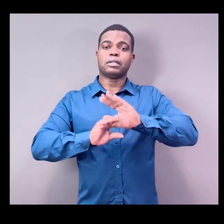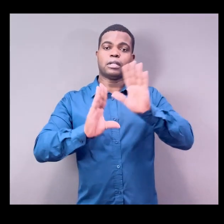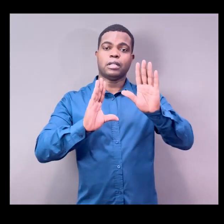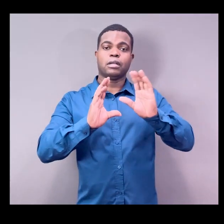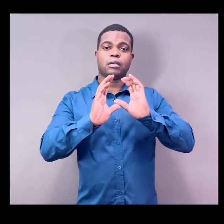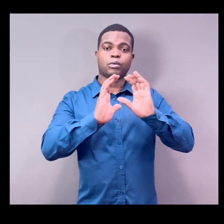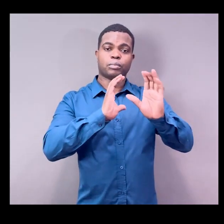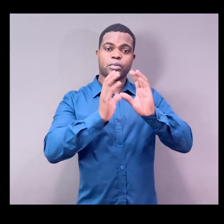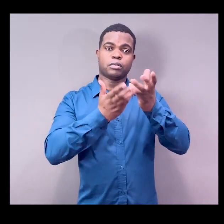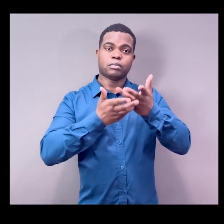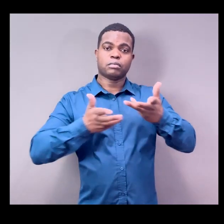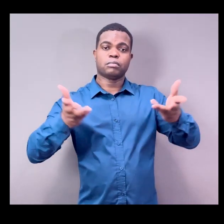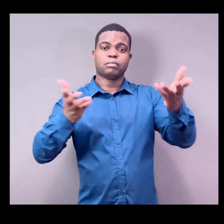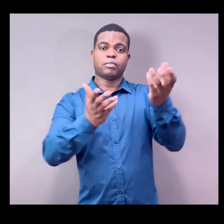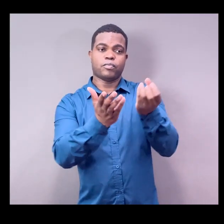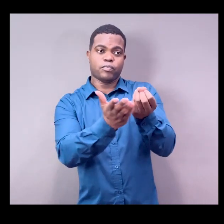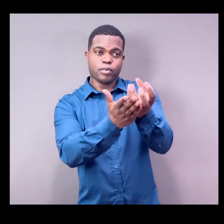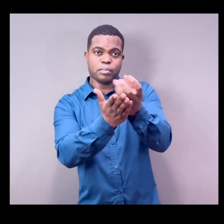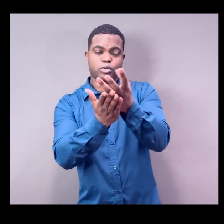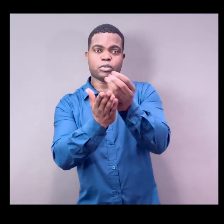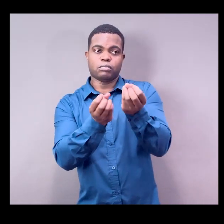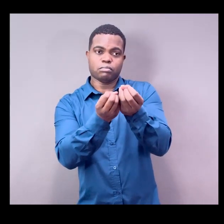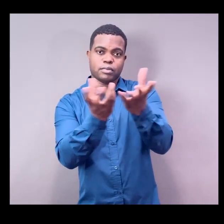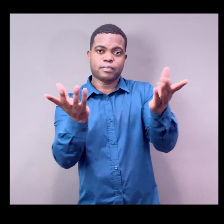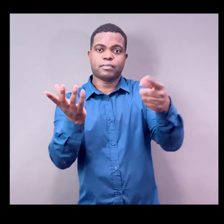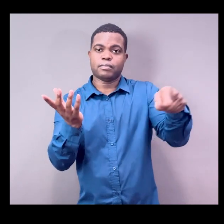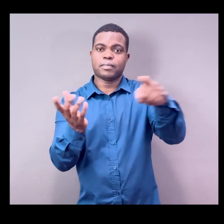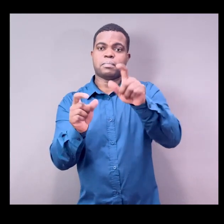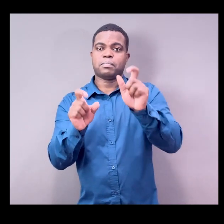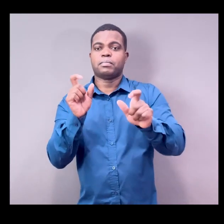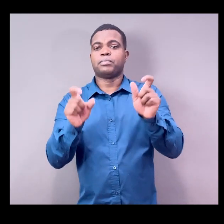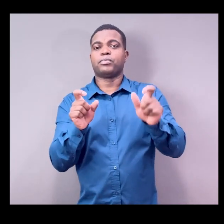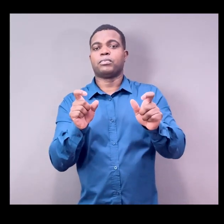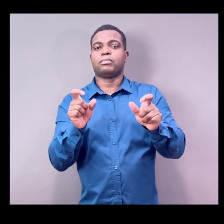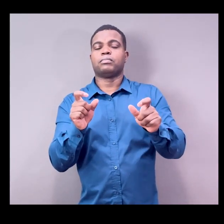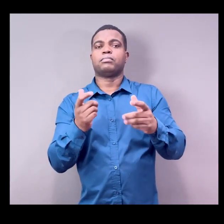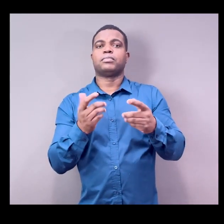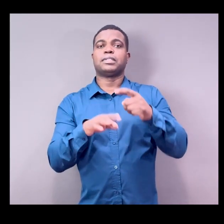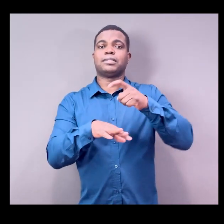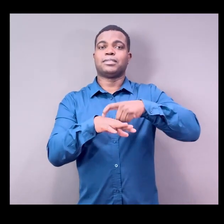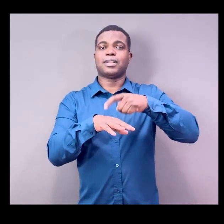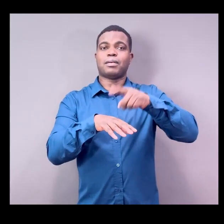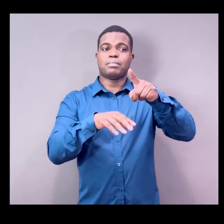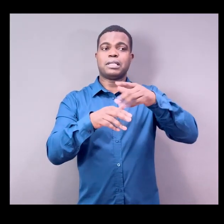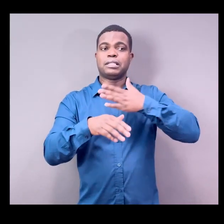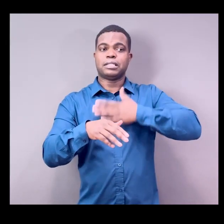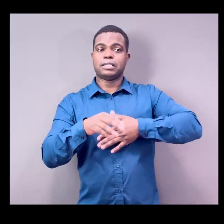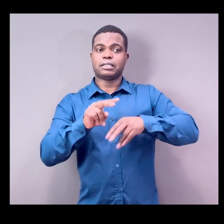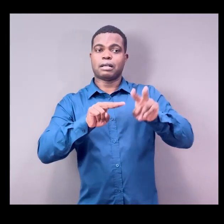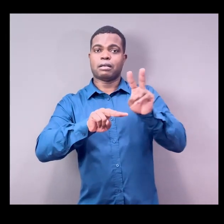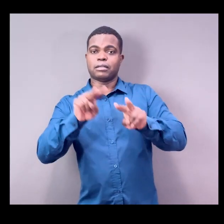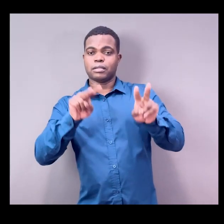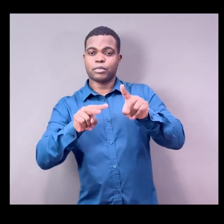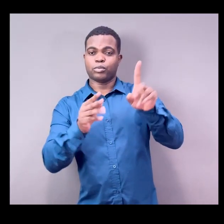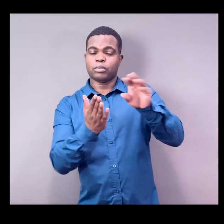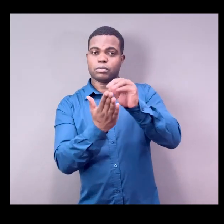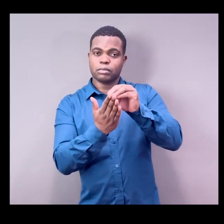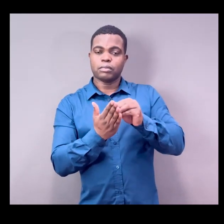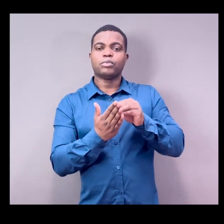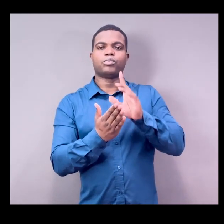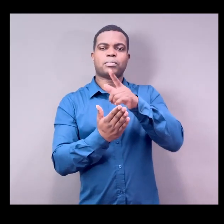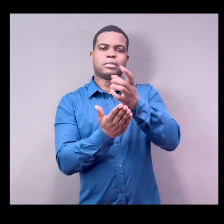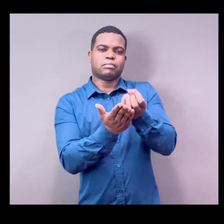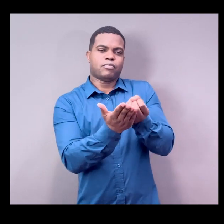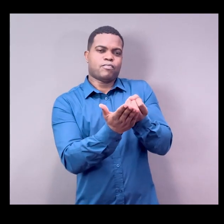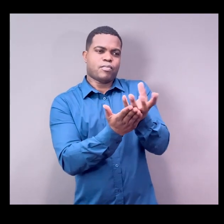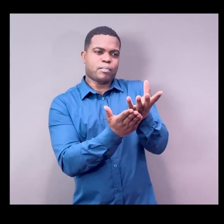communicate how the information you are getting from the people, maybe during the needs assessment or the asset mapping. You need to